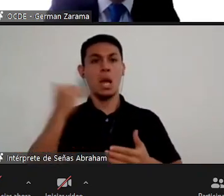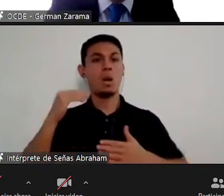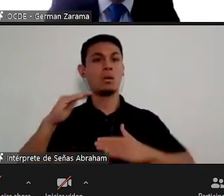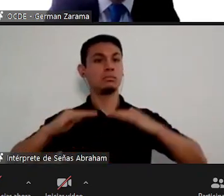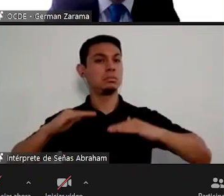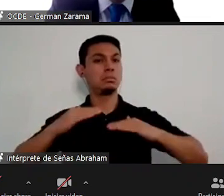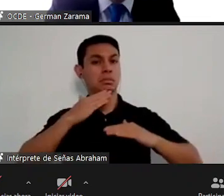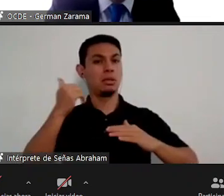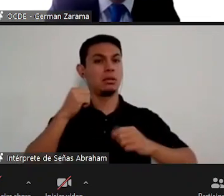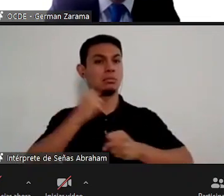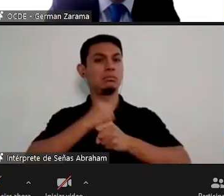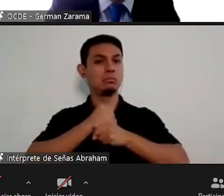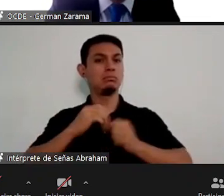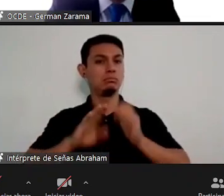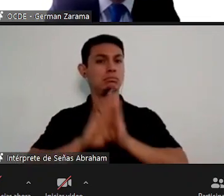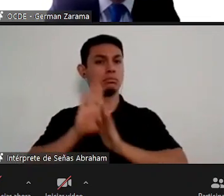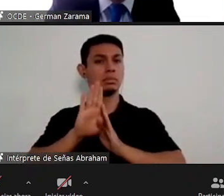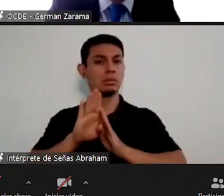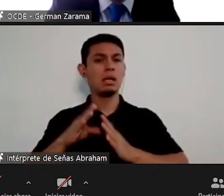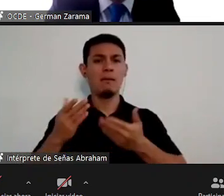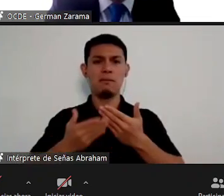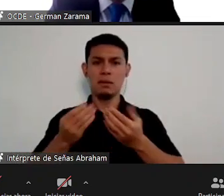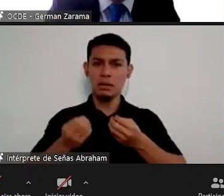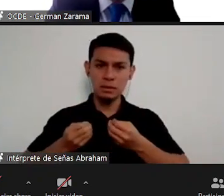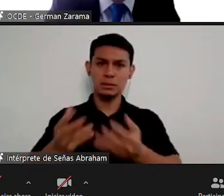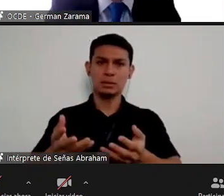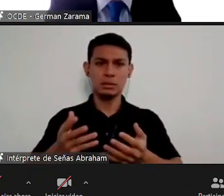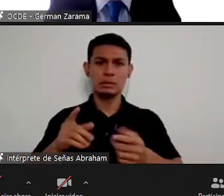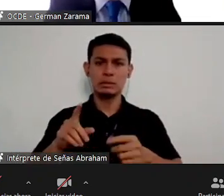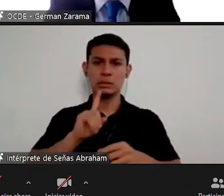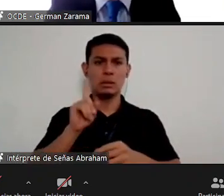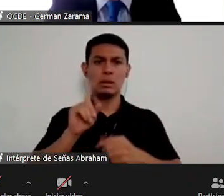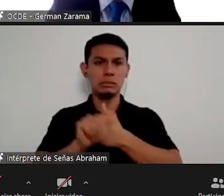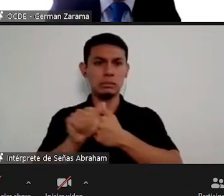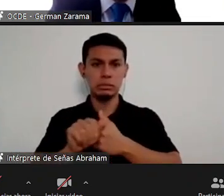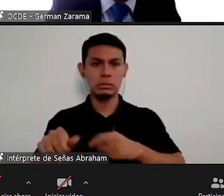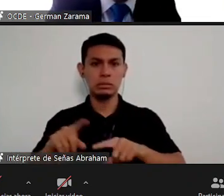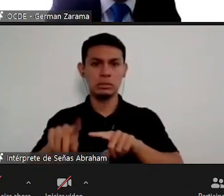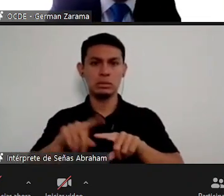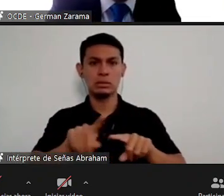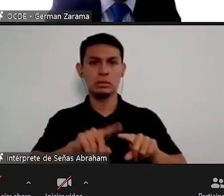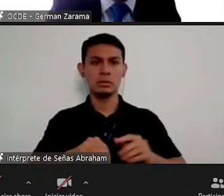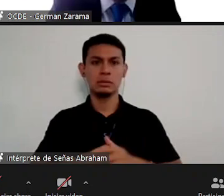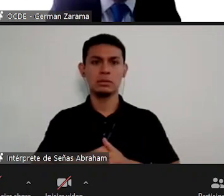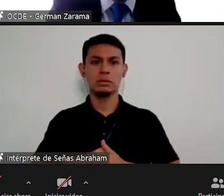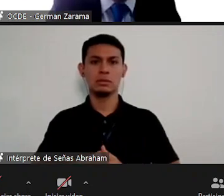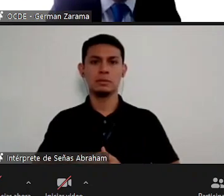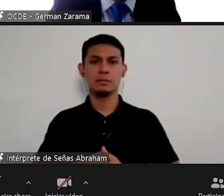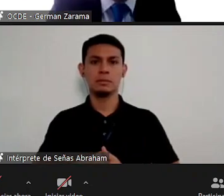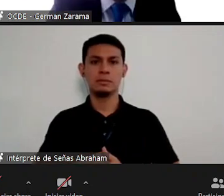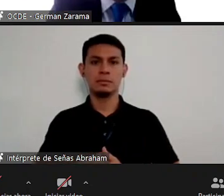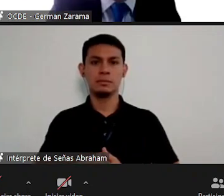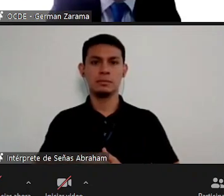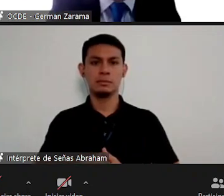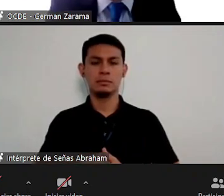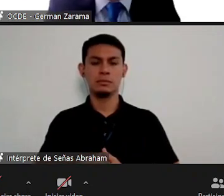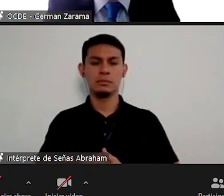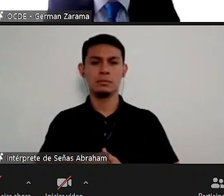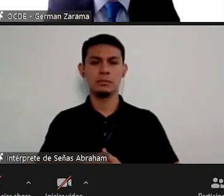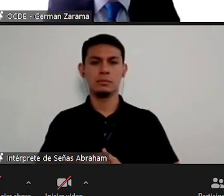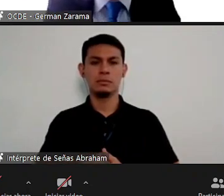more stability and that is why they aim and they present a improvement in